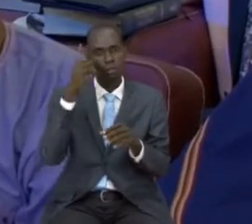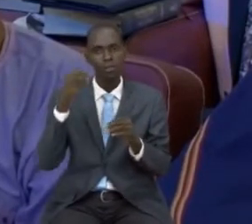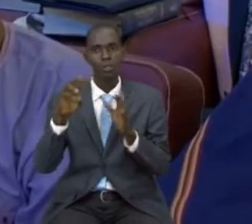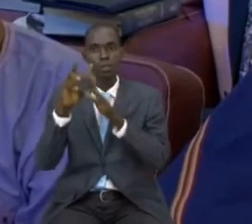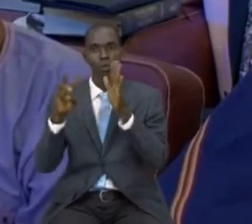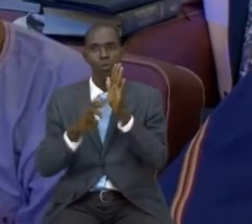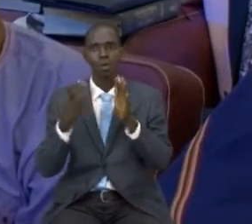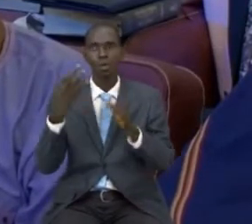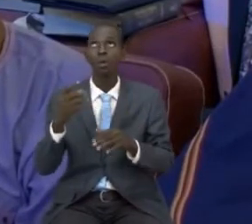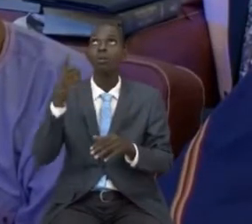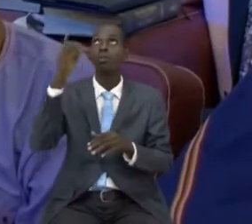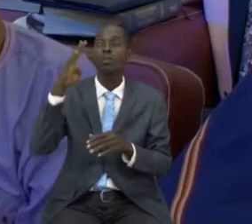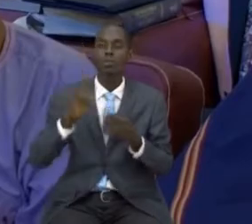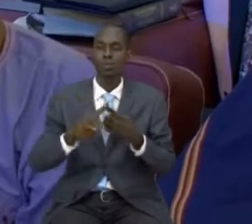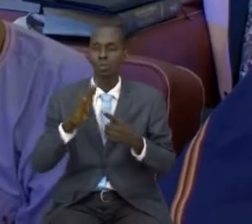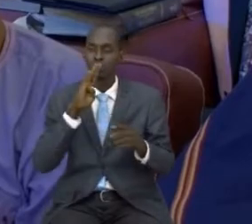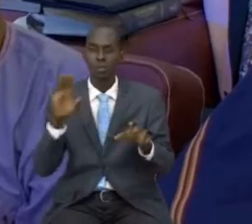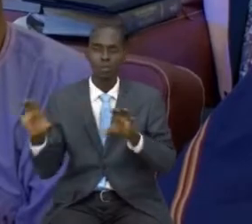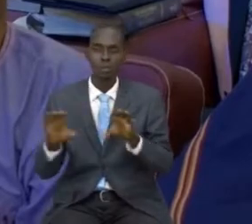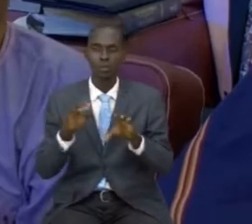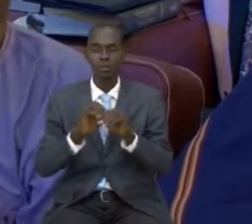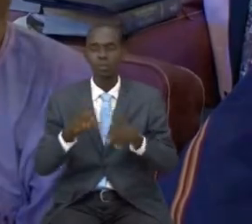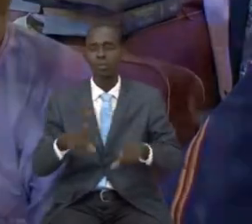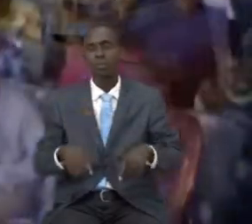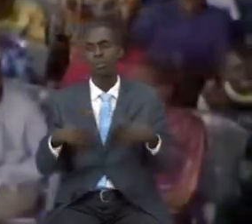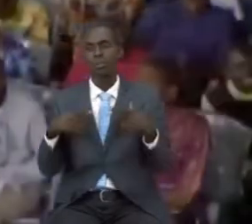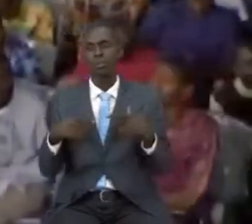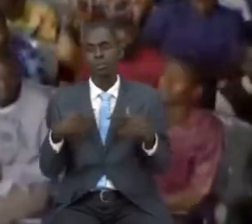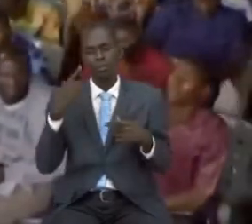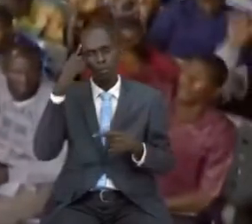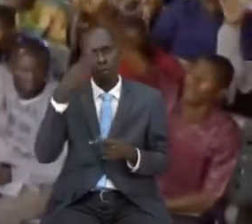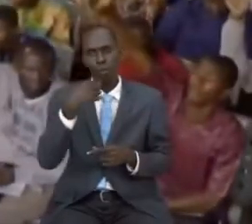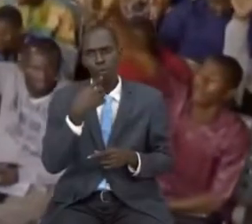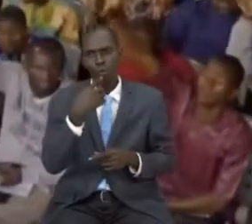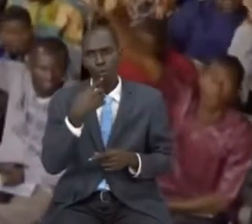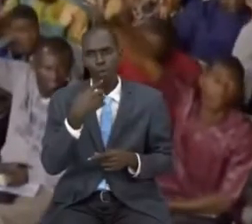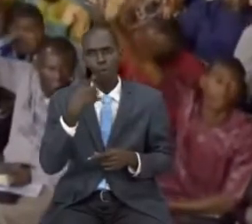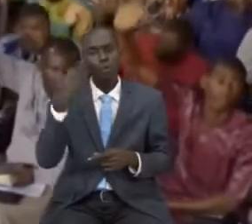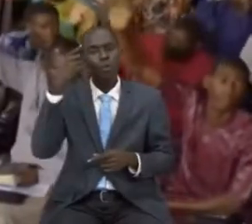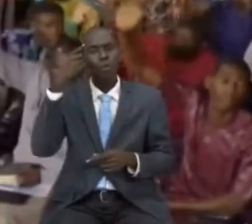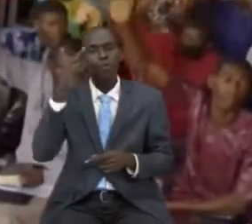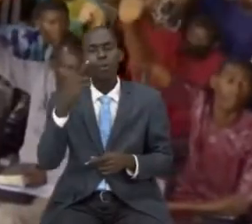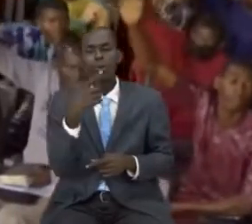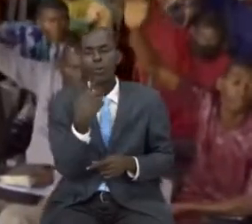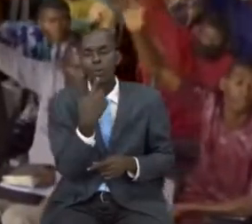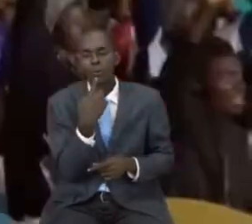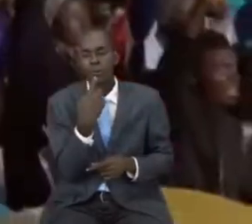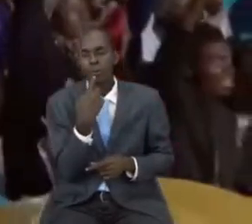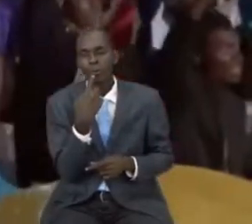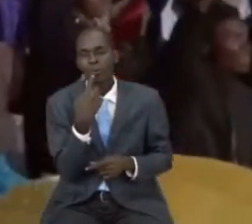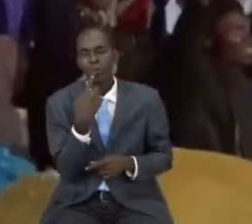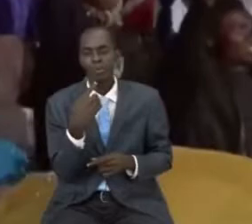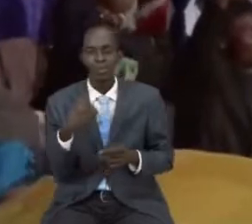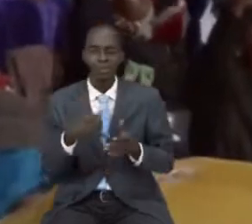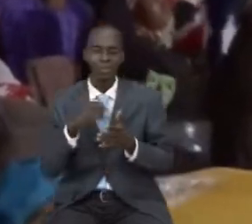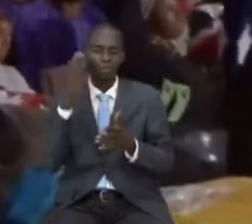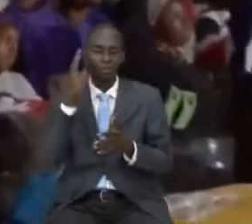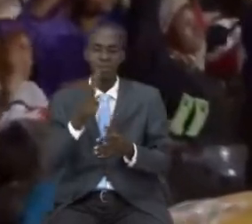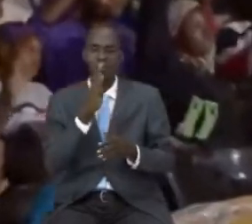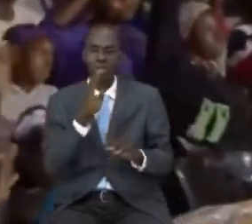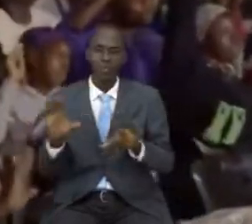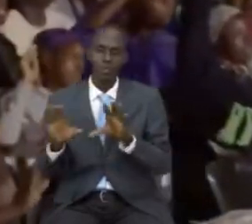be fulfilled in your life. Where are you? I said, where are you? It will be